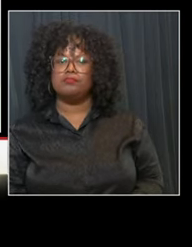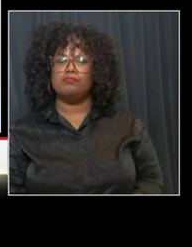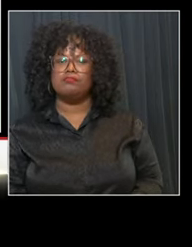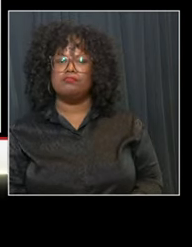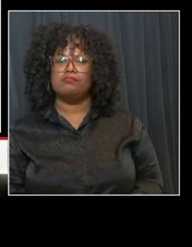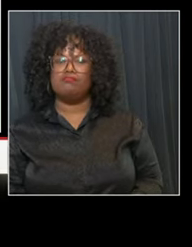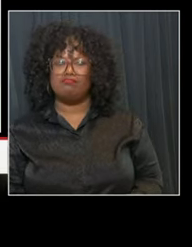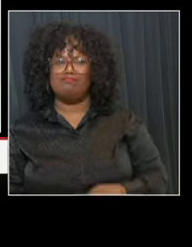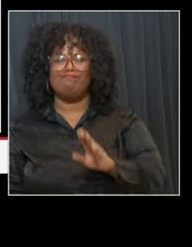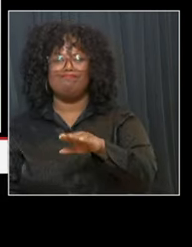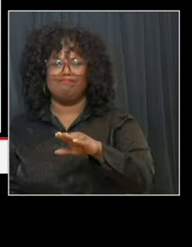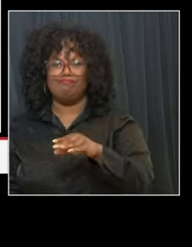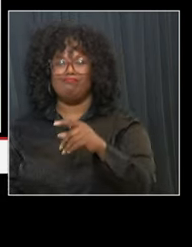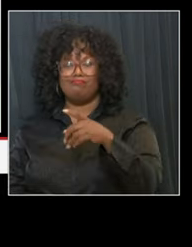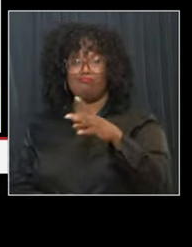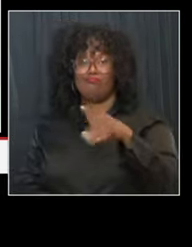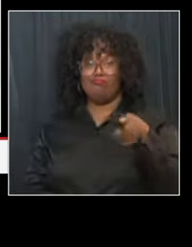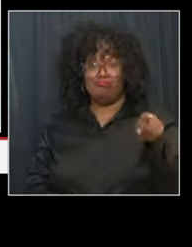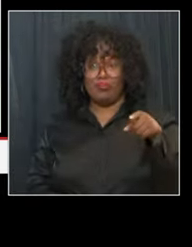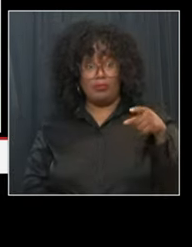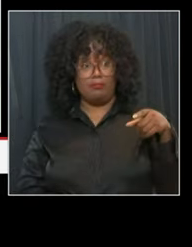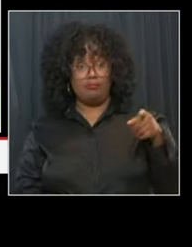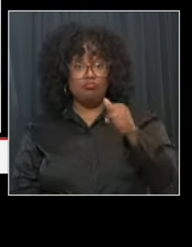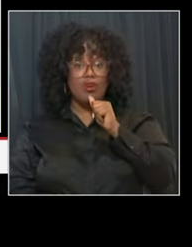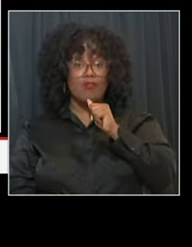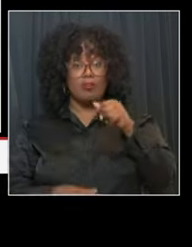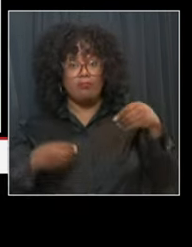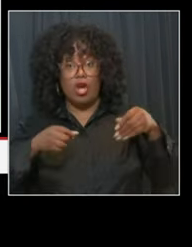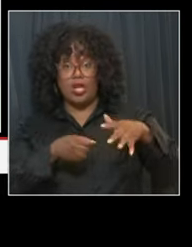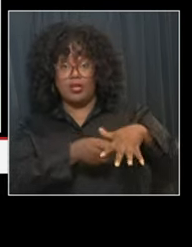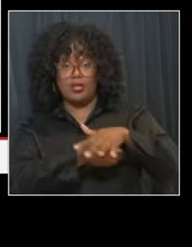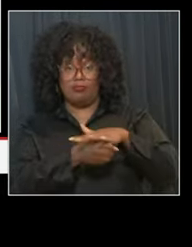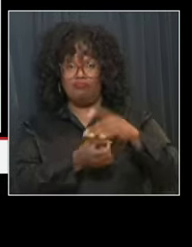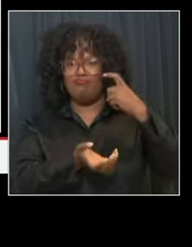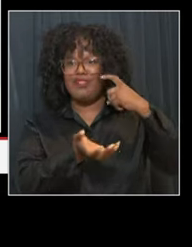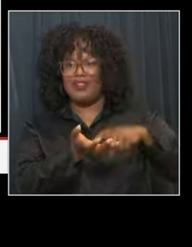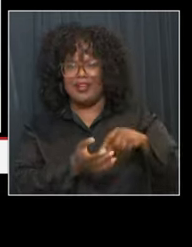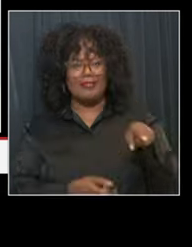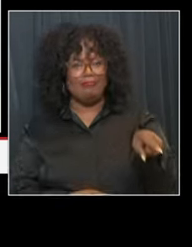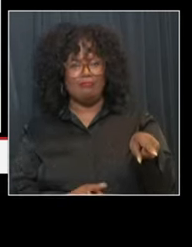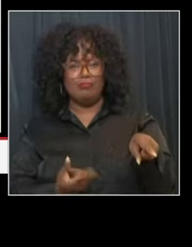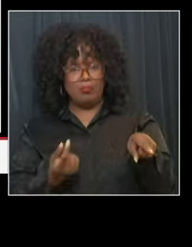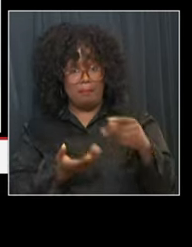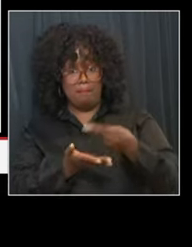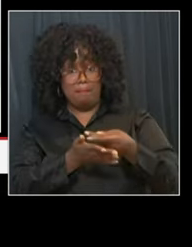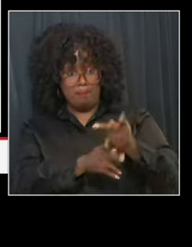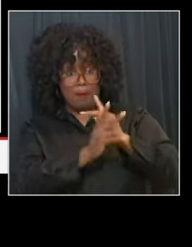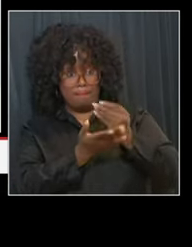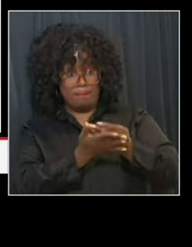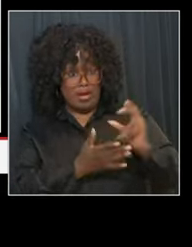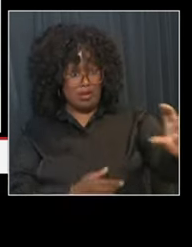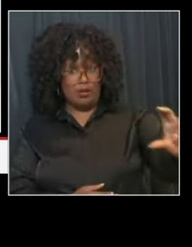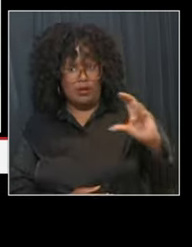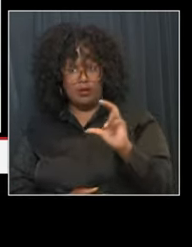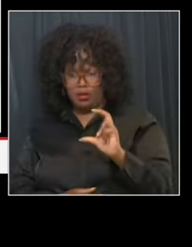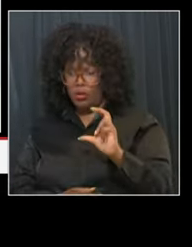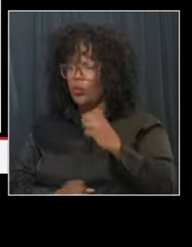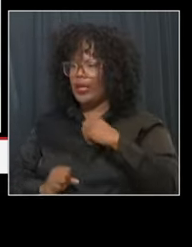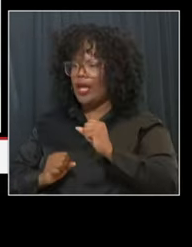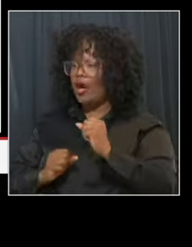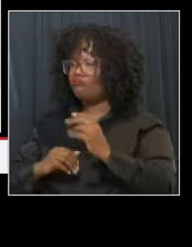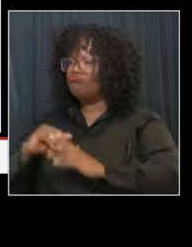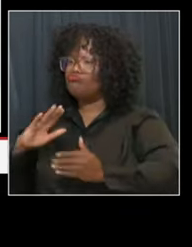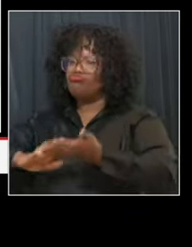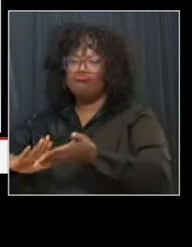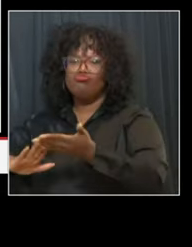appetite in the private market to be able to take on this size investment. And I think 8 or 9 years